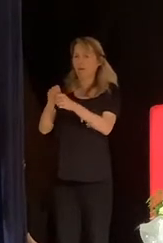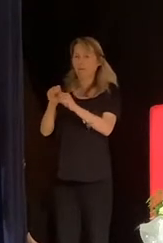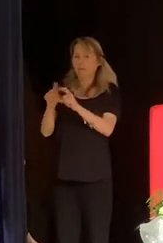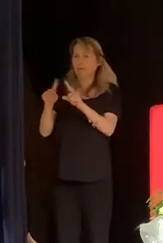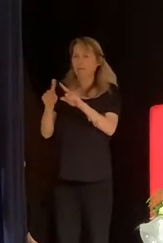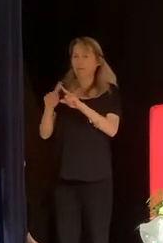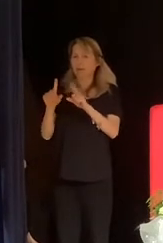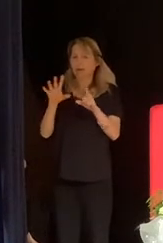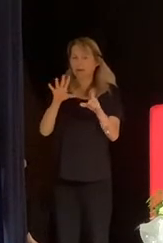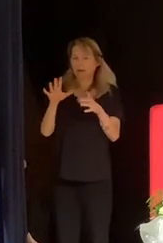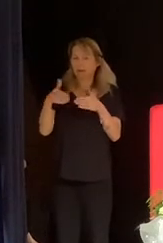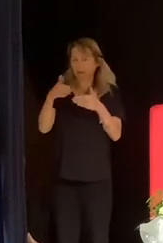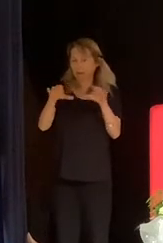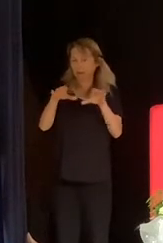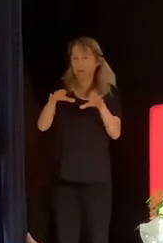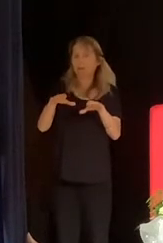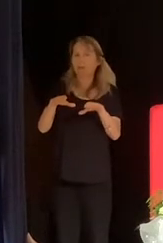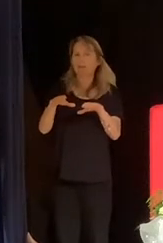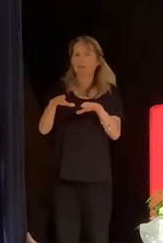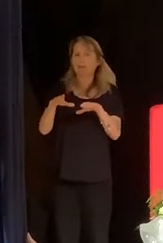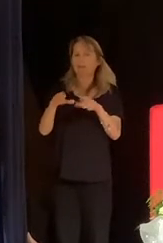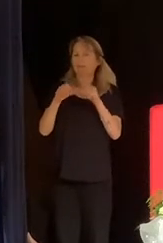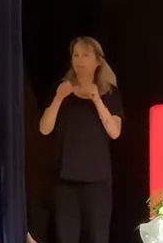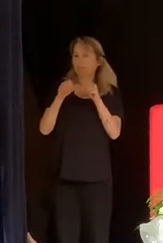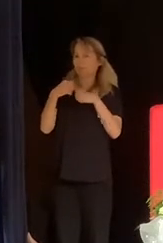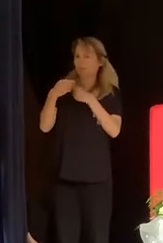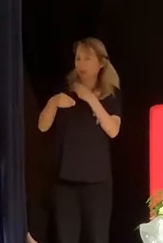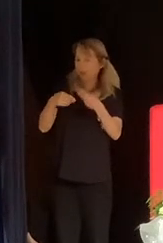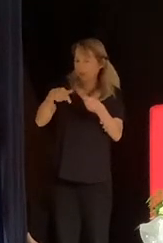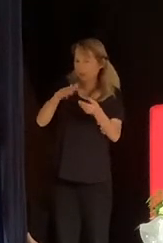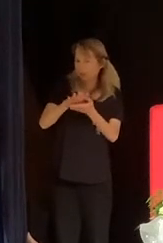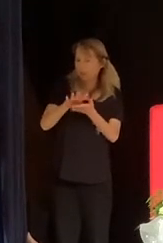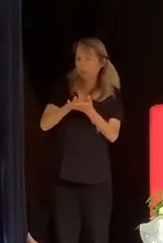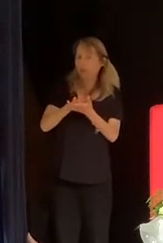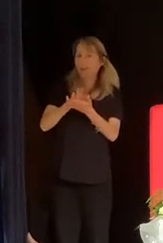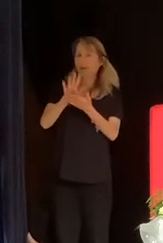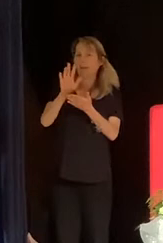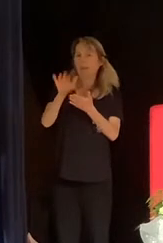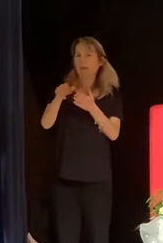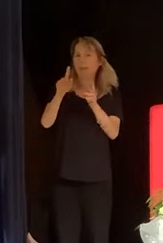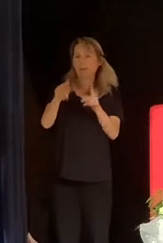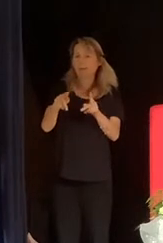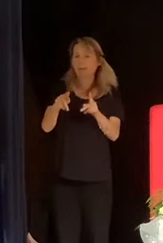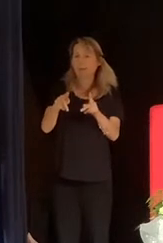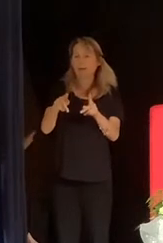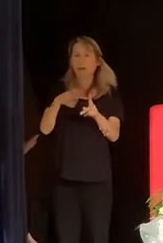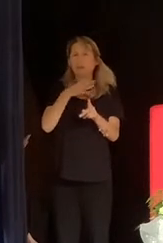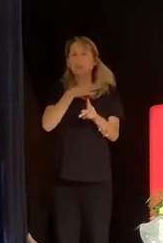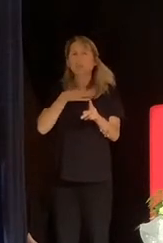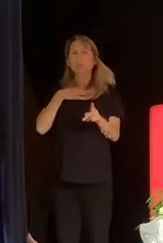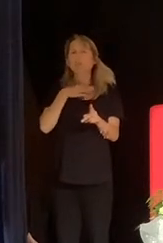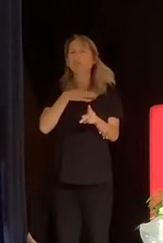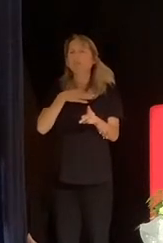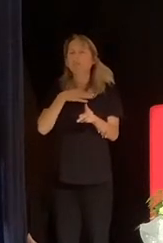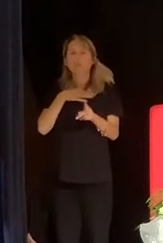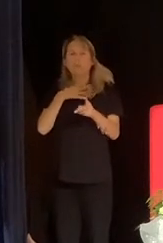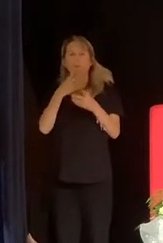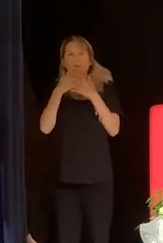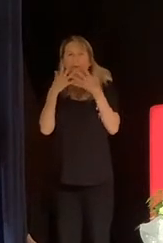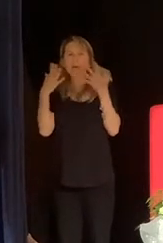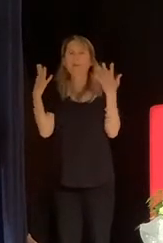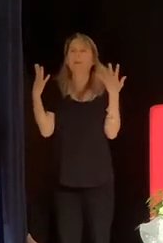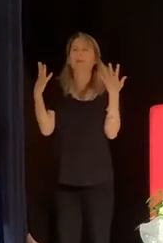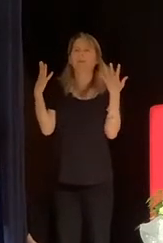traditions of Drewry Secondary School. This individual is a very inquisitive young man who is friendly to all people he